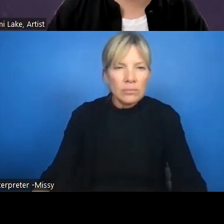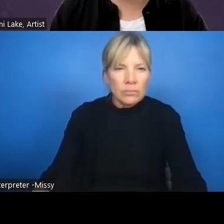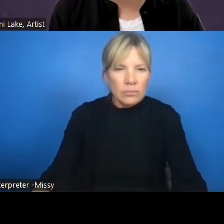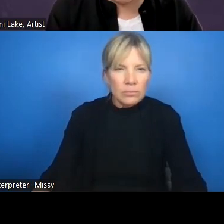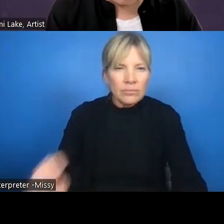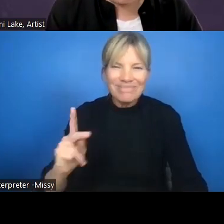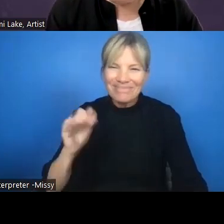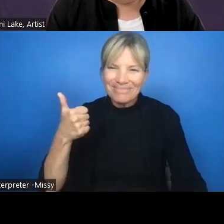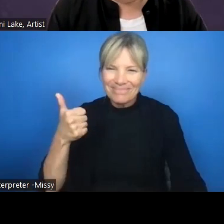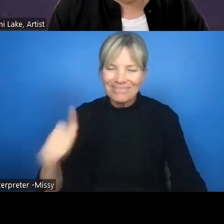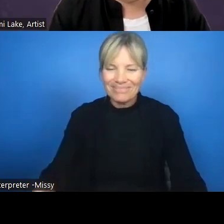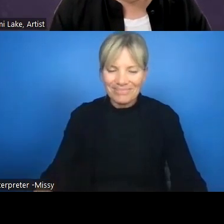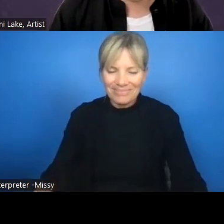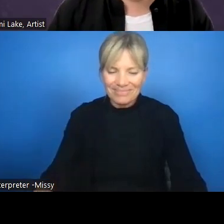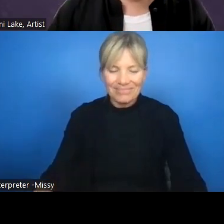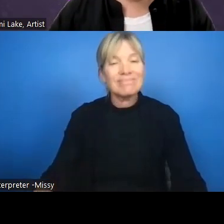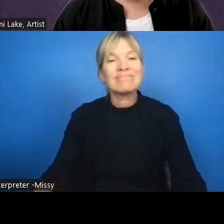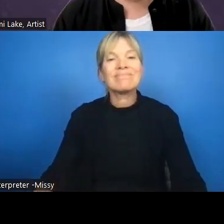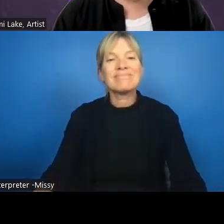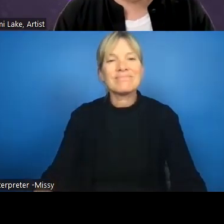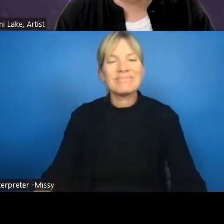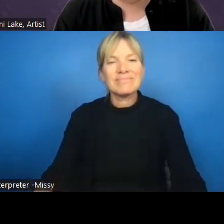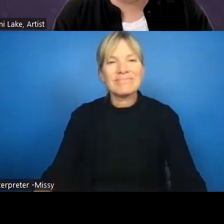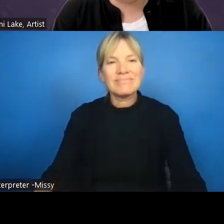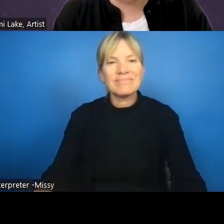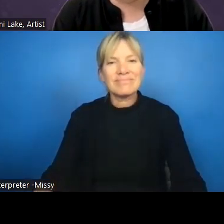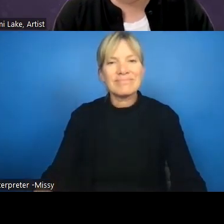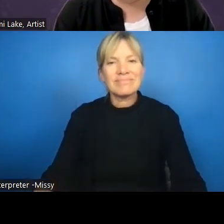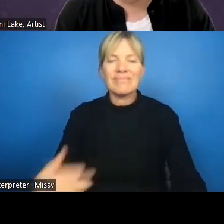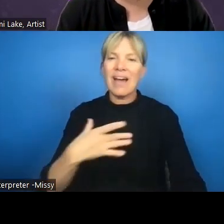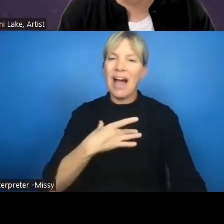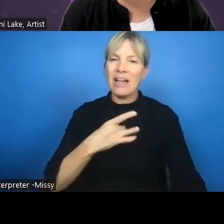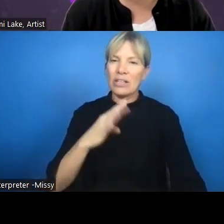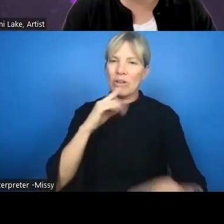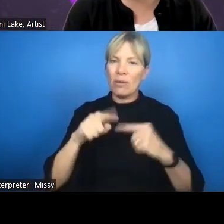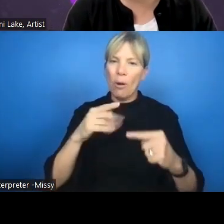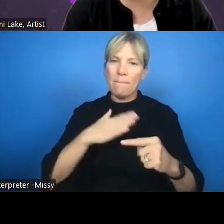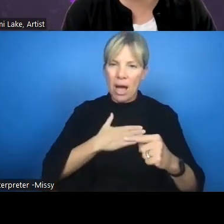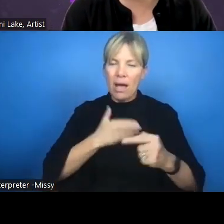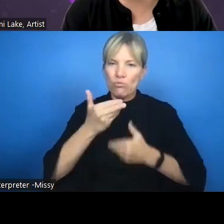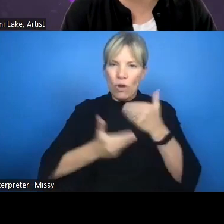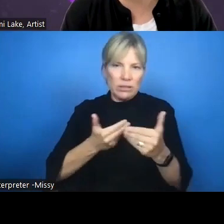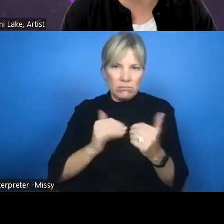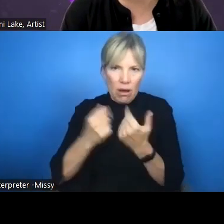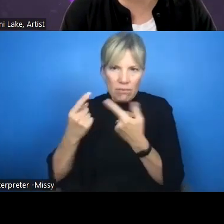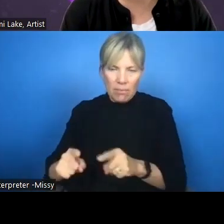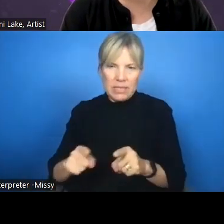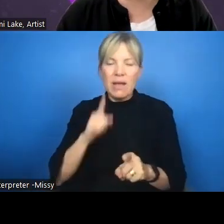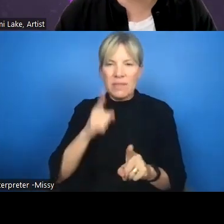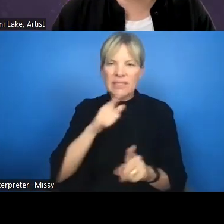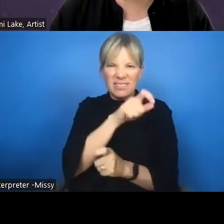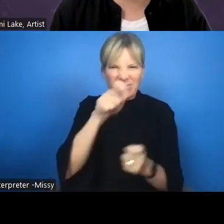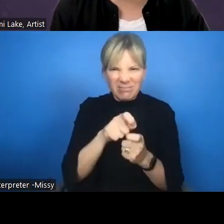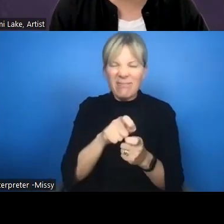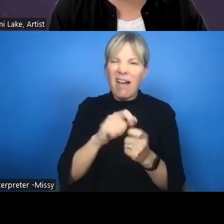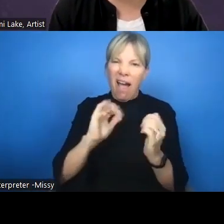Okay, thank you. So then I like to talk about a little bit about my process. So this is a detail of the